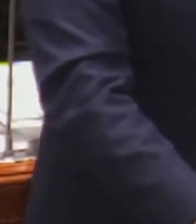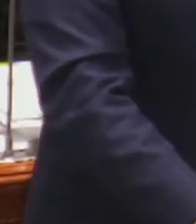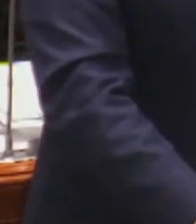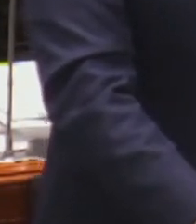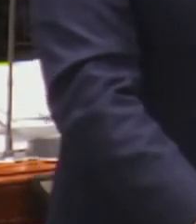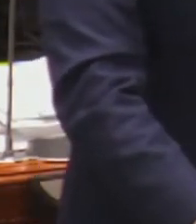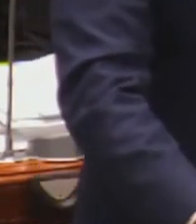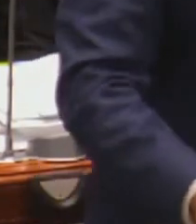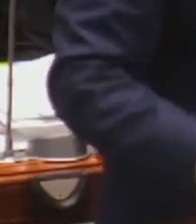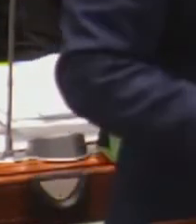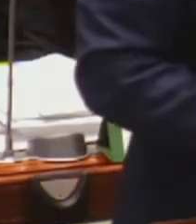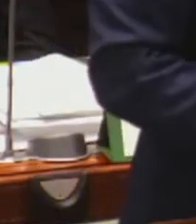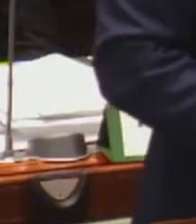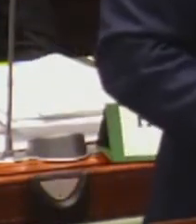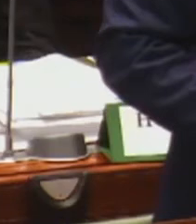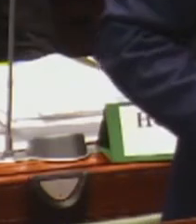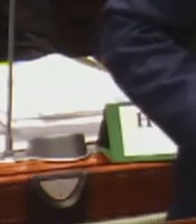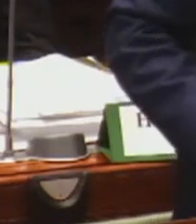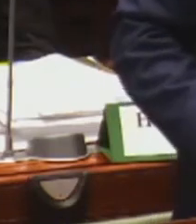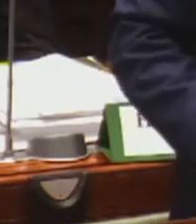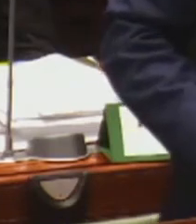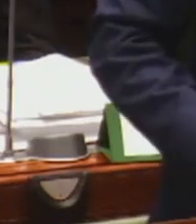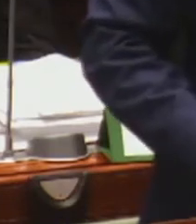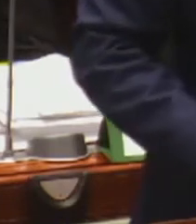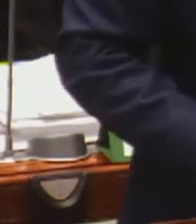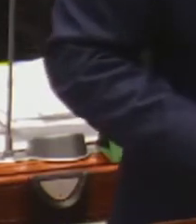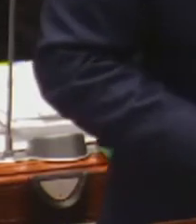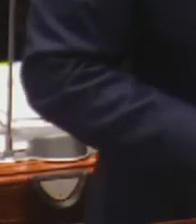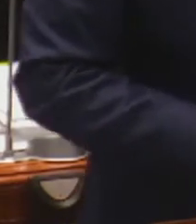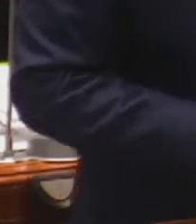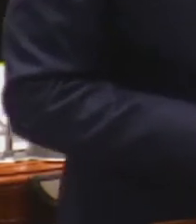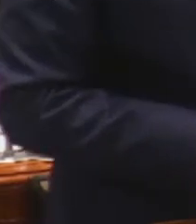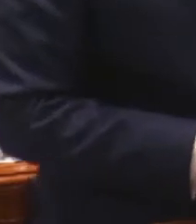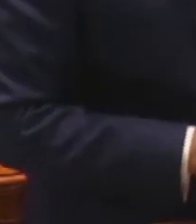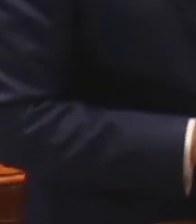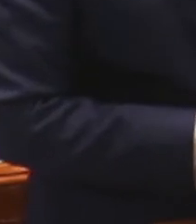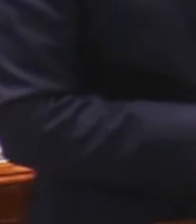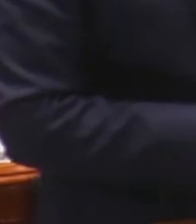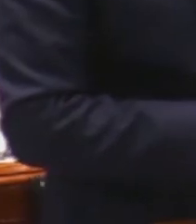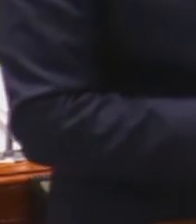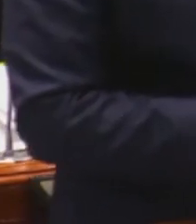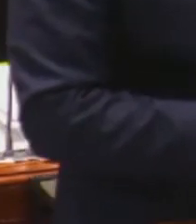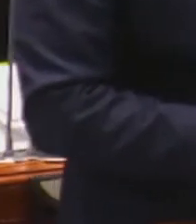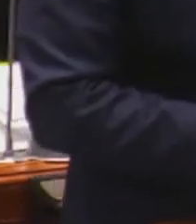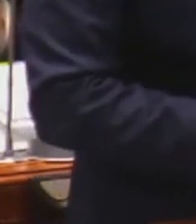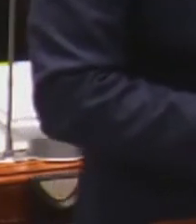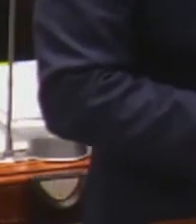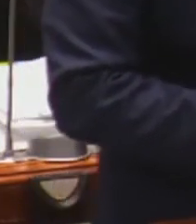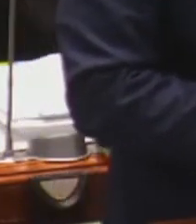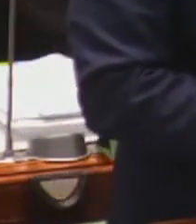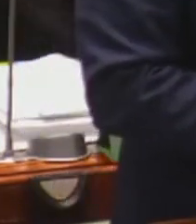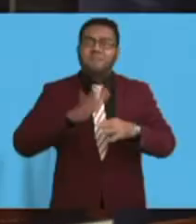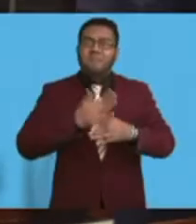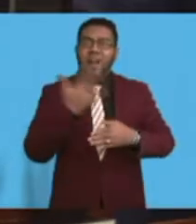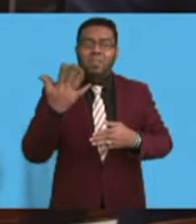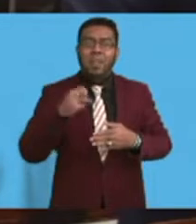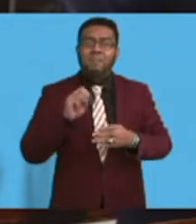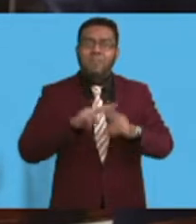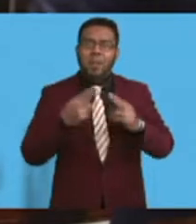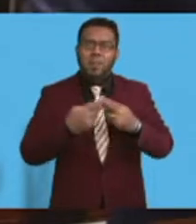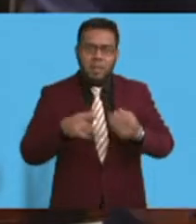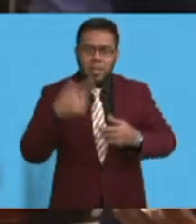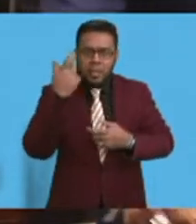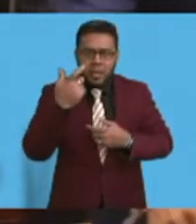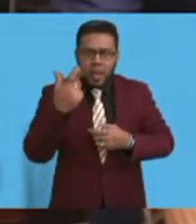very rewarding experience altogether, Madam Speaker. Madam Speaker, we're also introducing a fully paid 5-day family care leave that